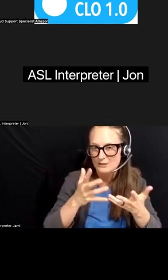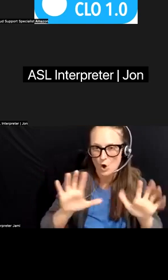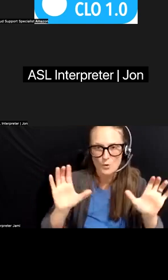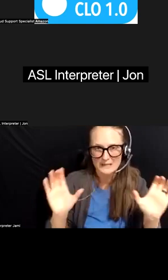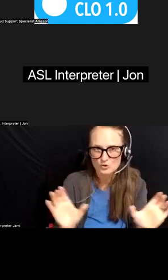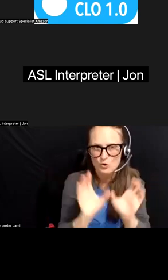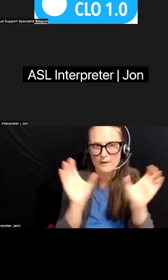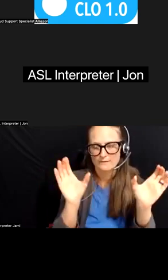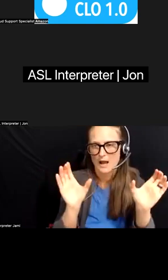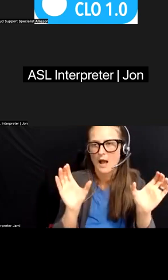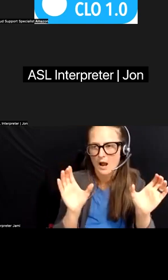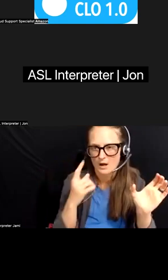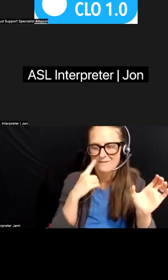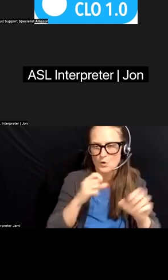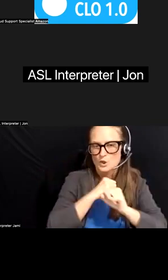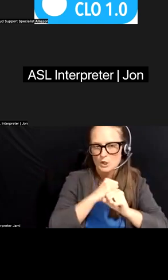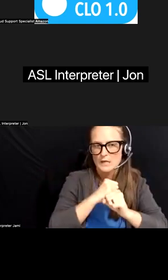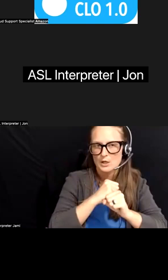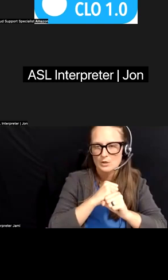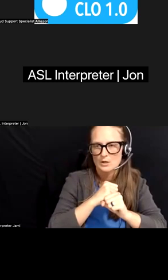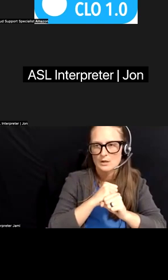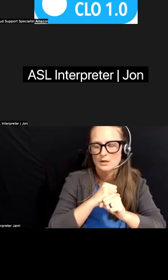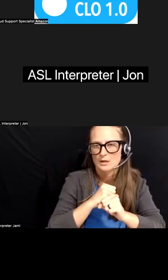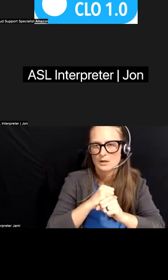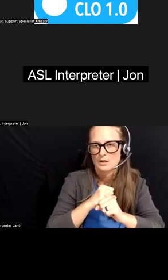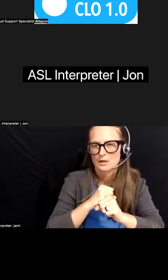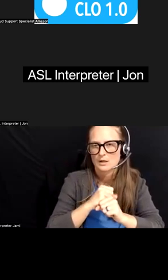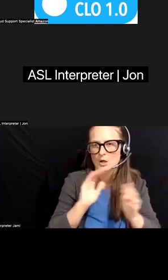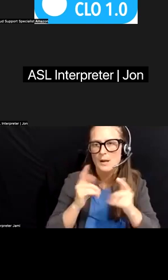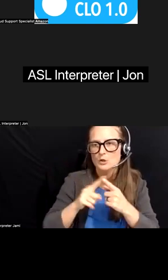certified for the security instead of you doing it yourself.